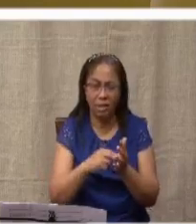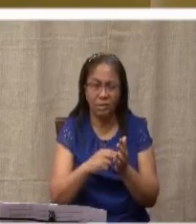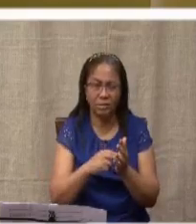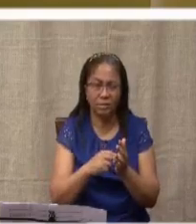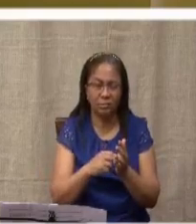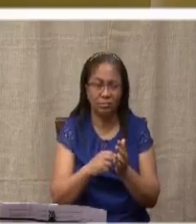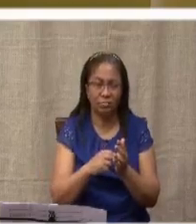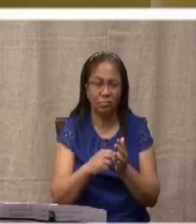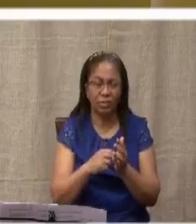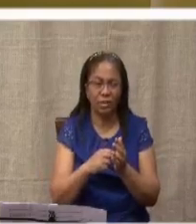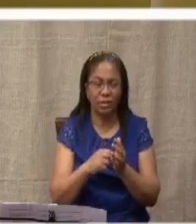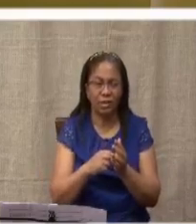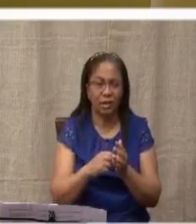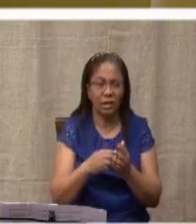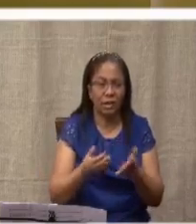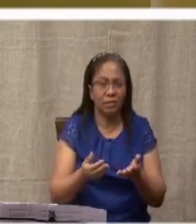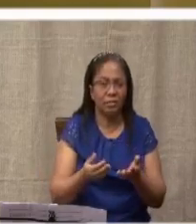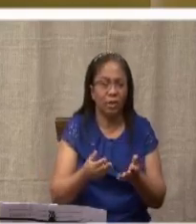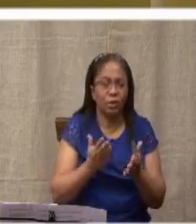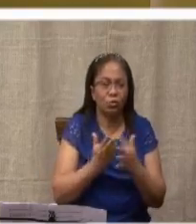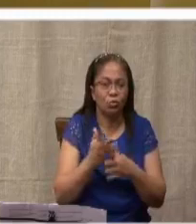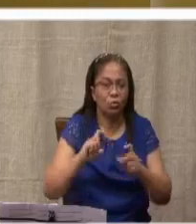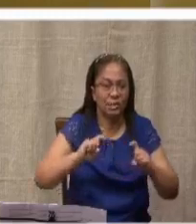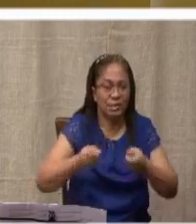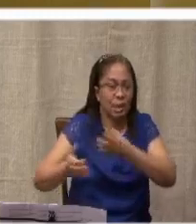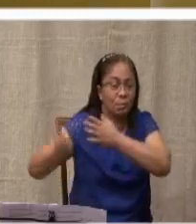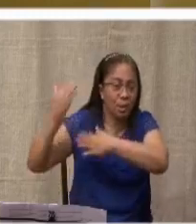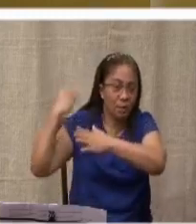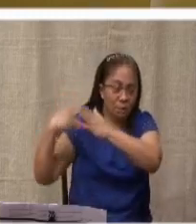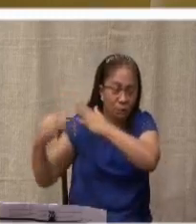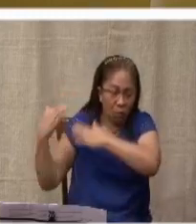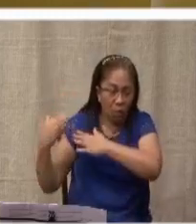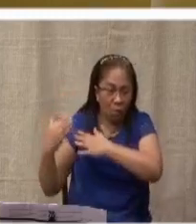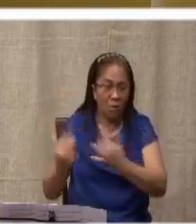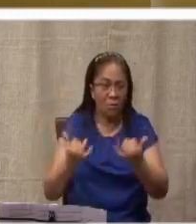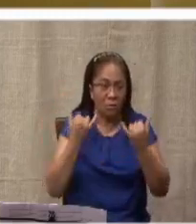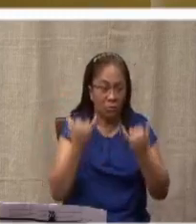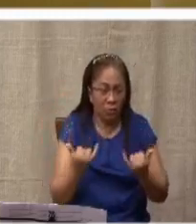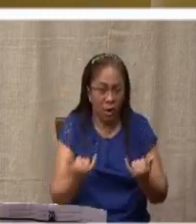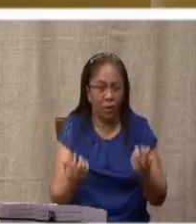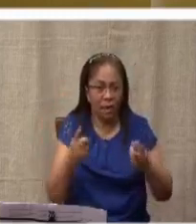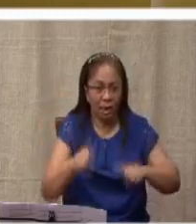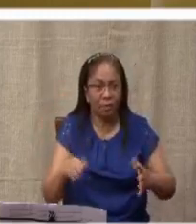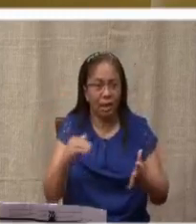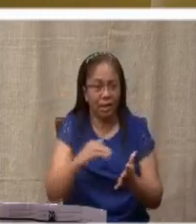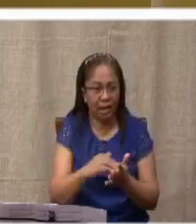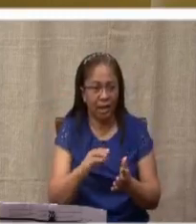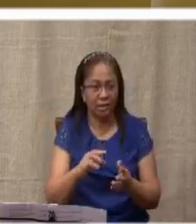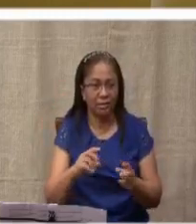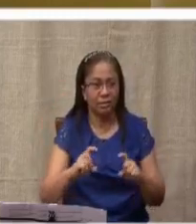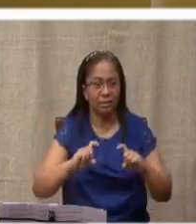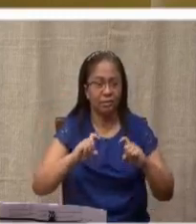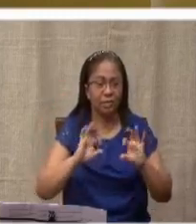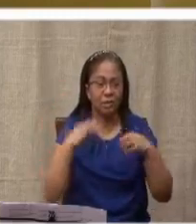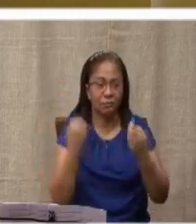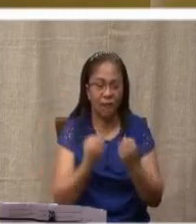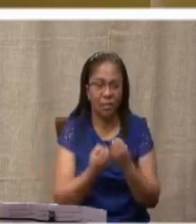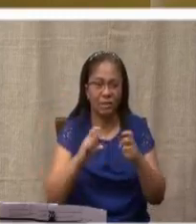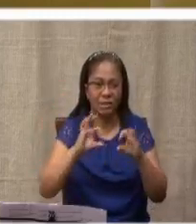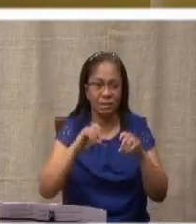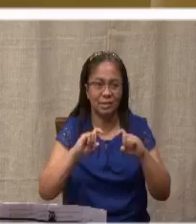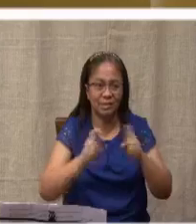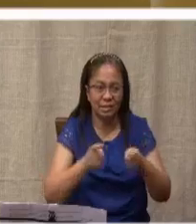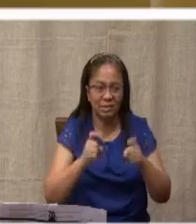of ancient sin which which has now come to haunt the family so that the family rather than being